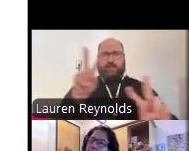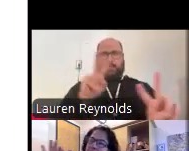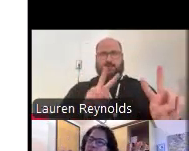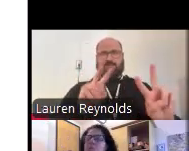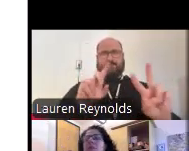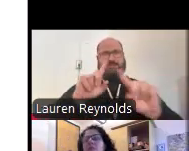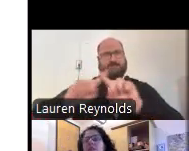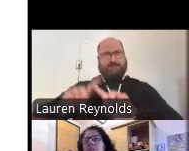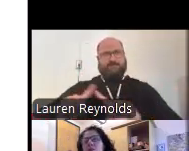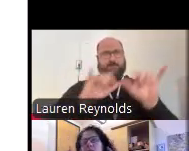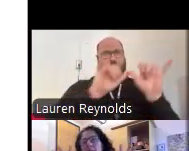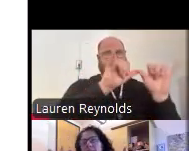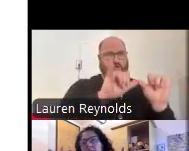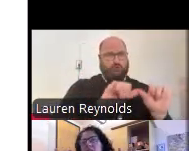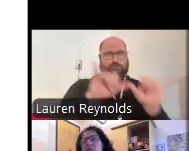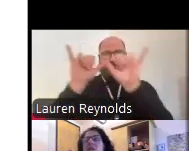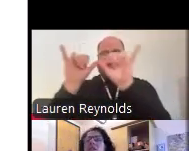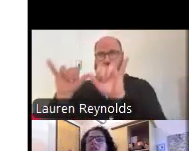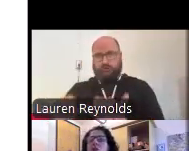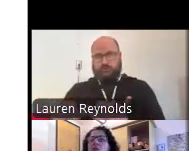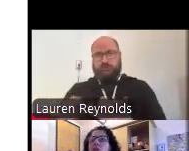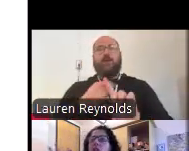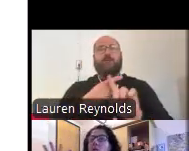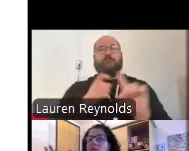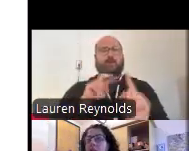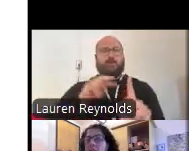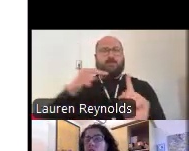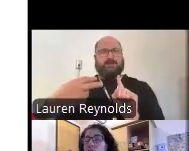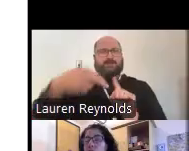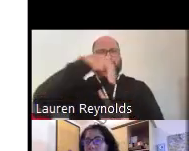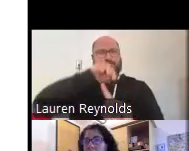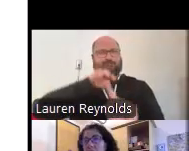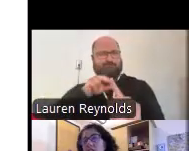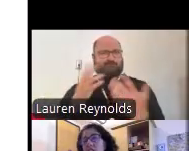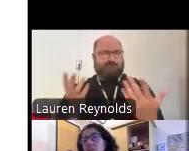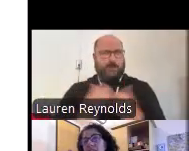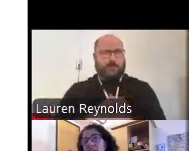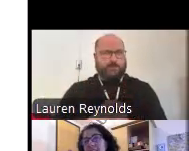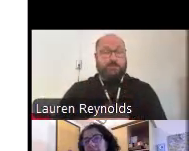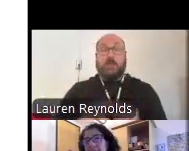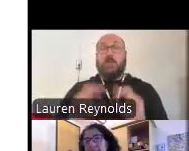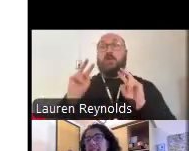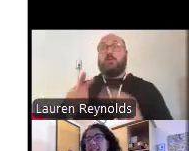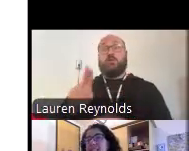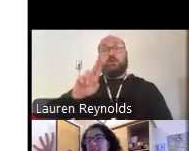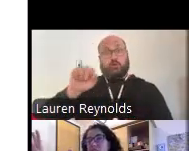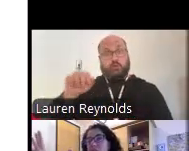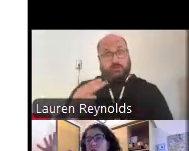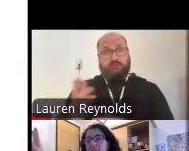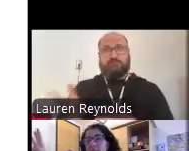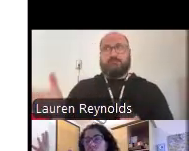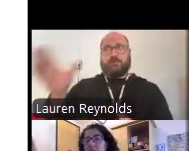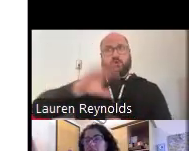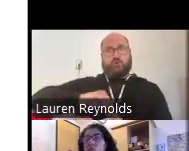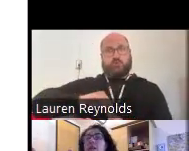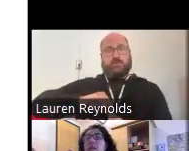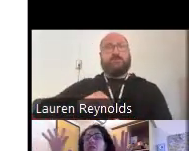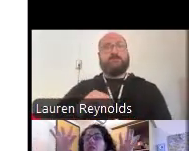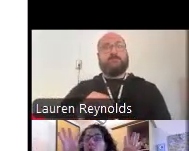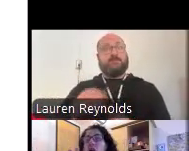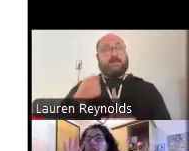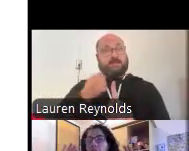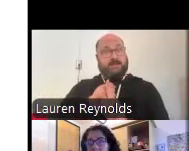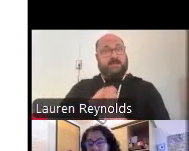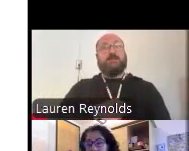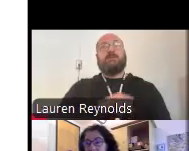different measures from different perspectives. So if we look at Utah at our cumulative incidence in study year 2022